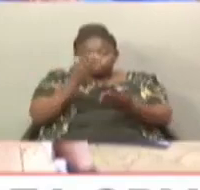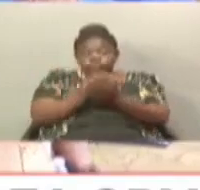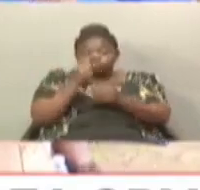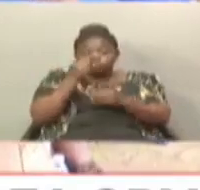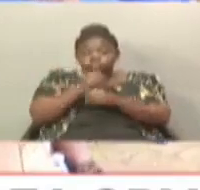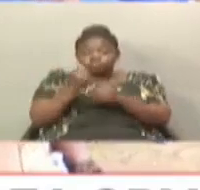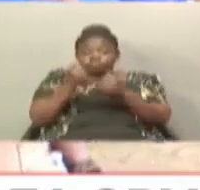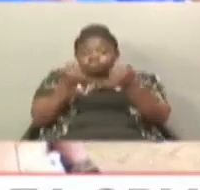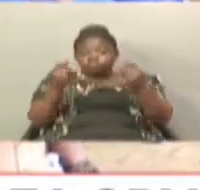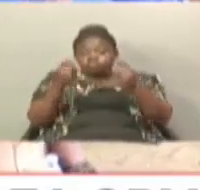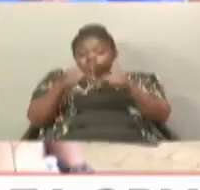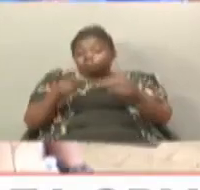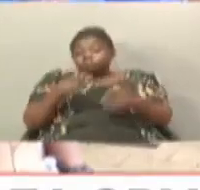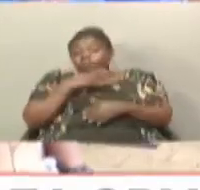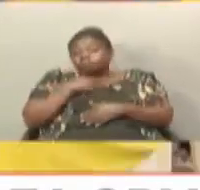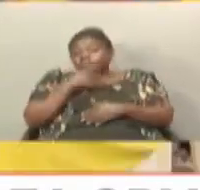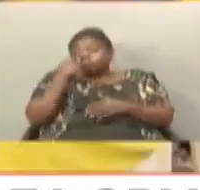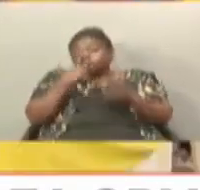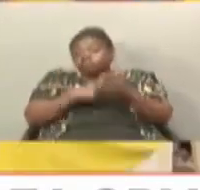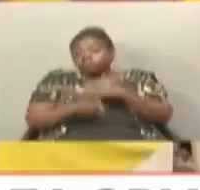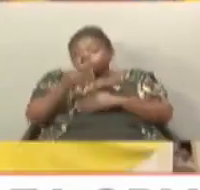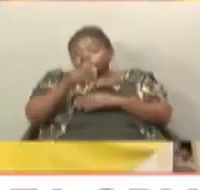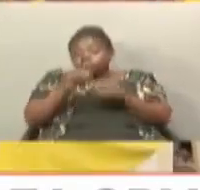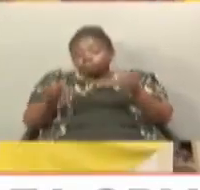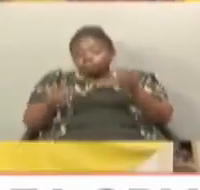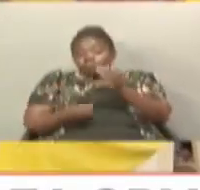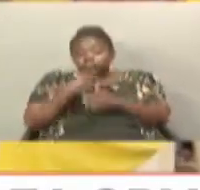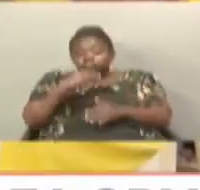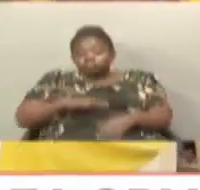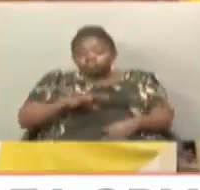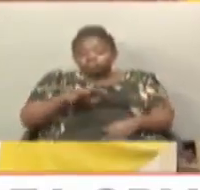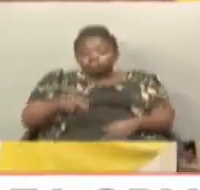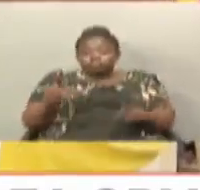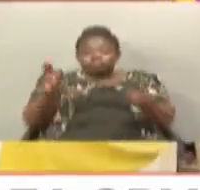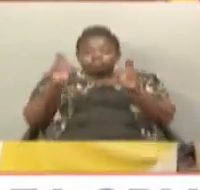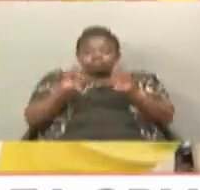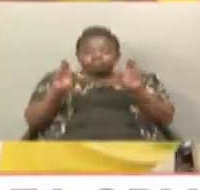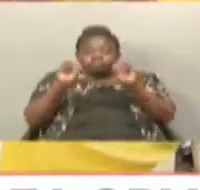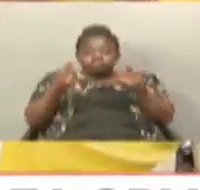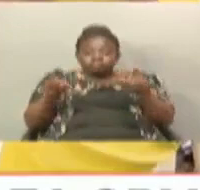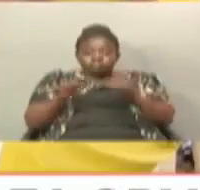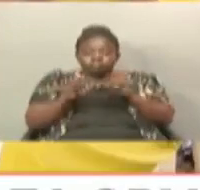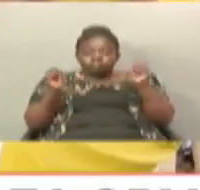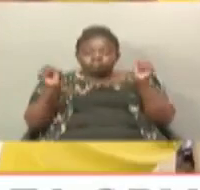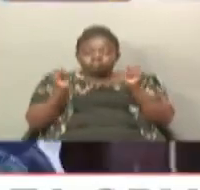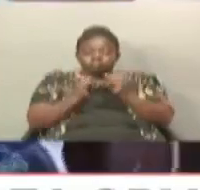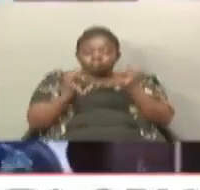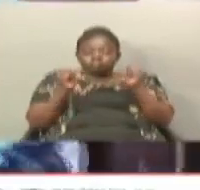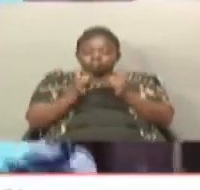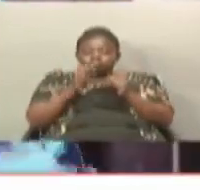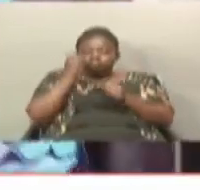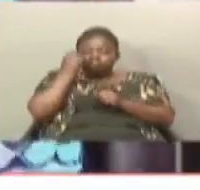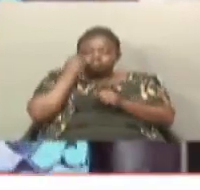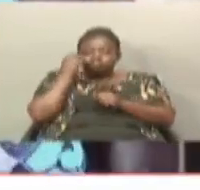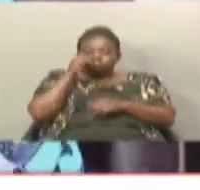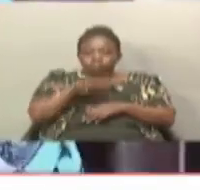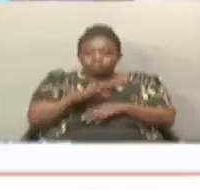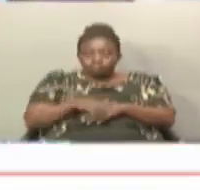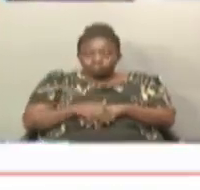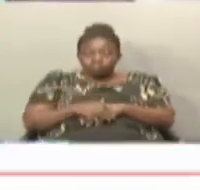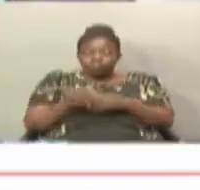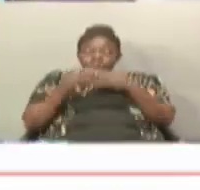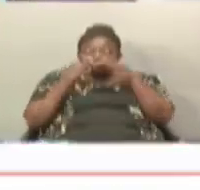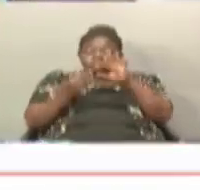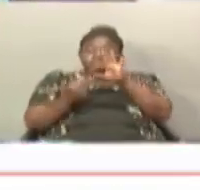ab'obuwala obutalulunka nabyo batalina kubanga bye bibaviirako okufuna embuto nga tebanneetuuka n'obulwadde obukambwe. I thank in a special way